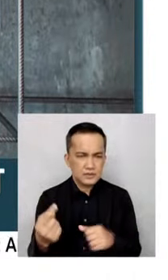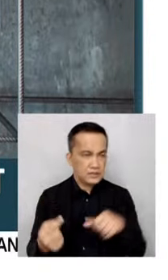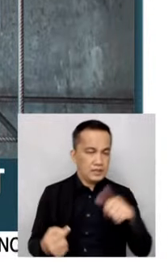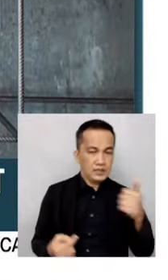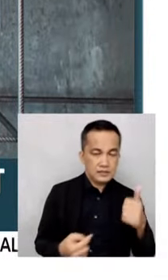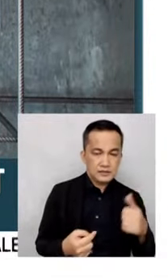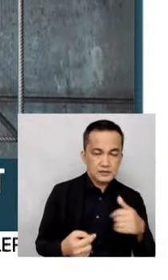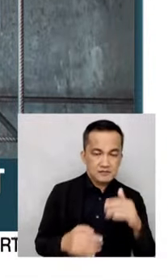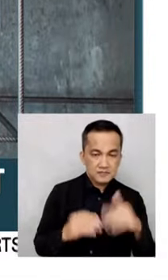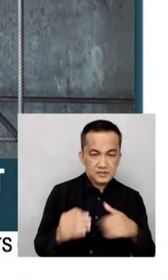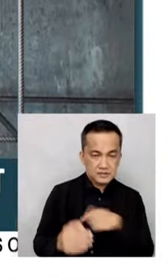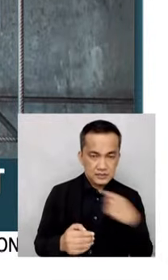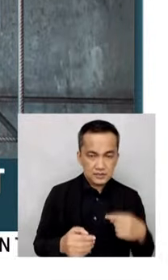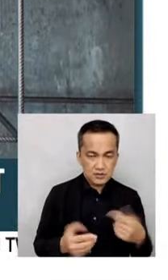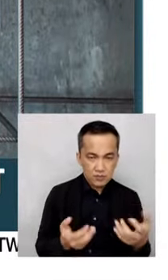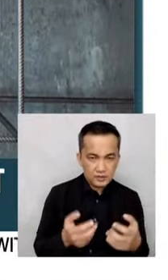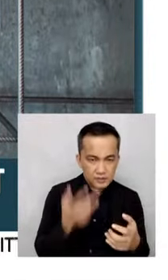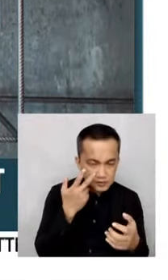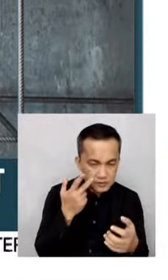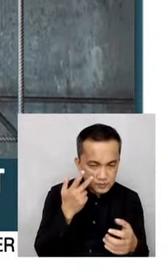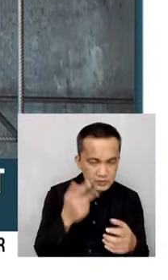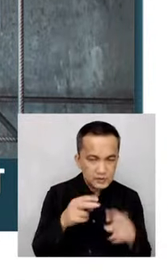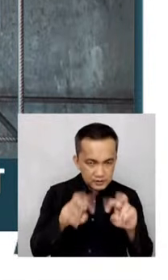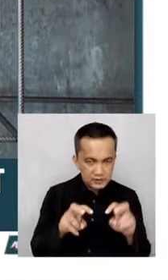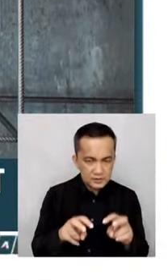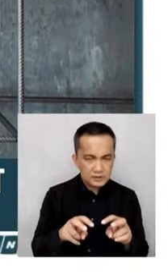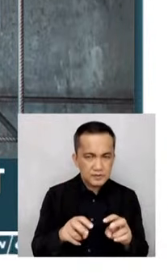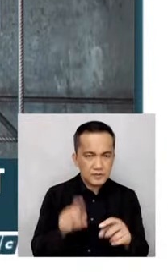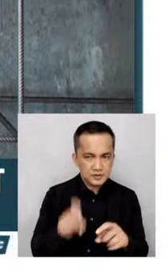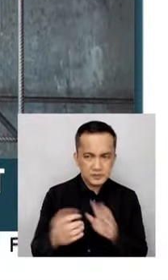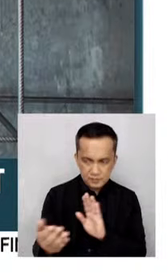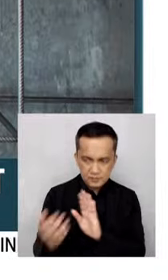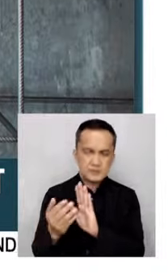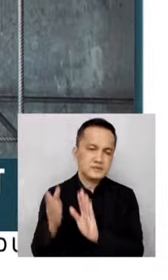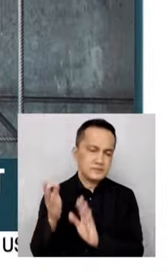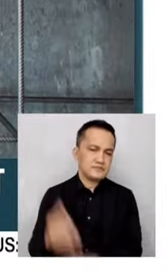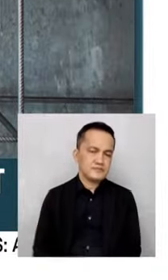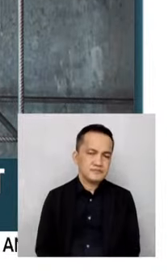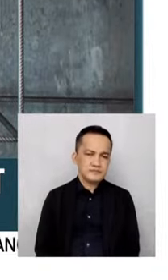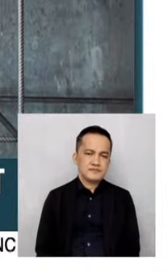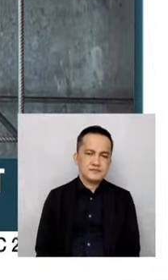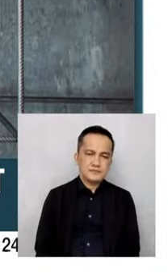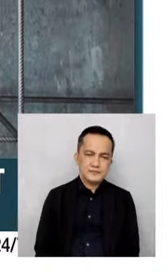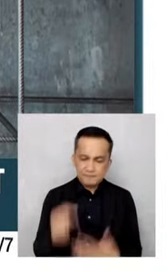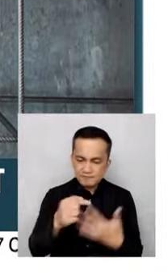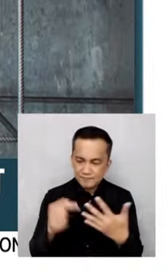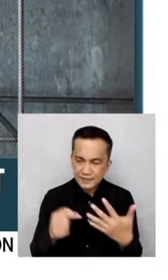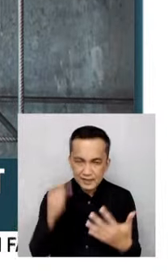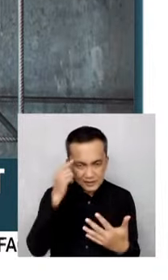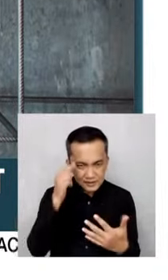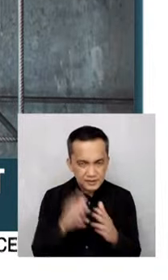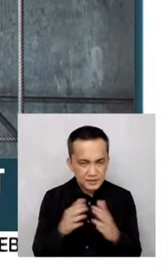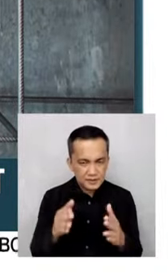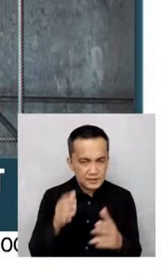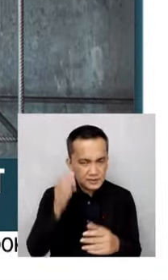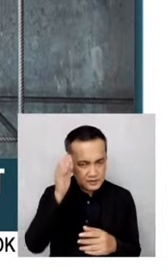to explore that area would have to contend with that. Right. So I think this will be the big